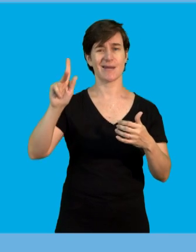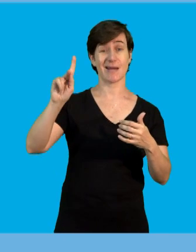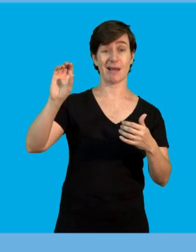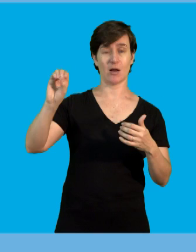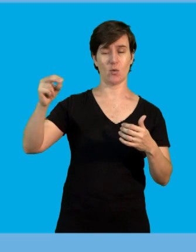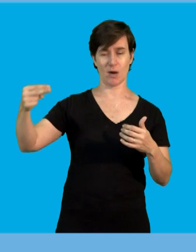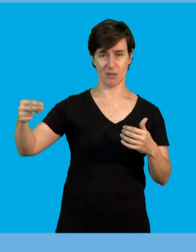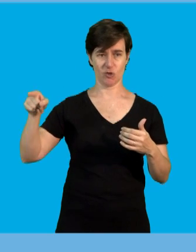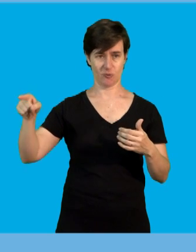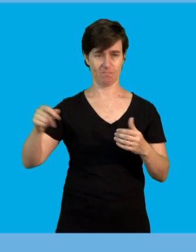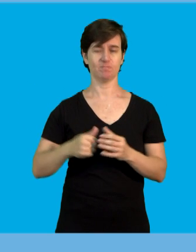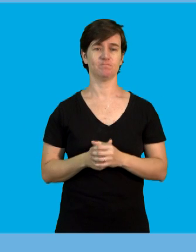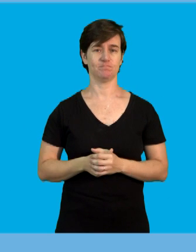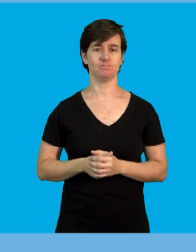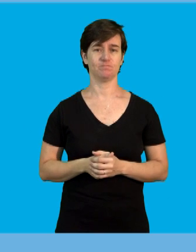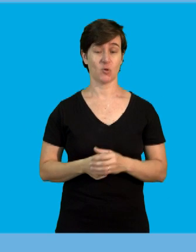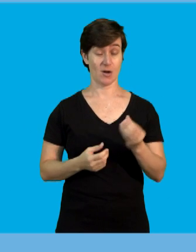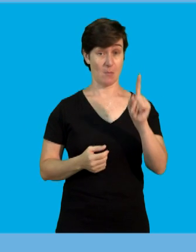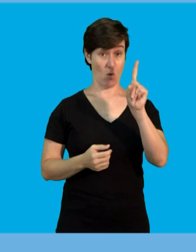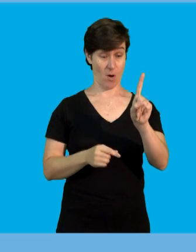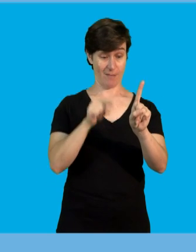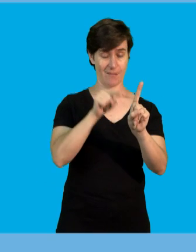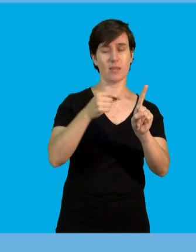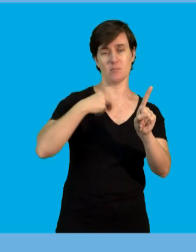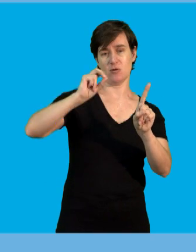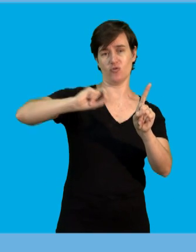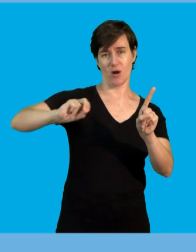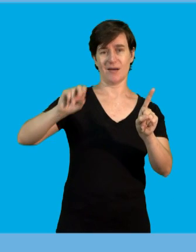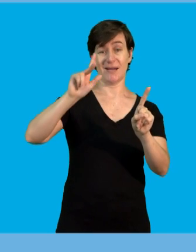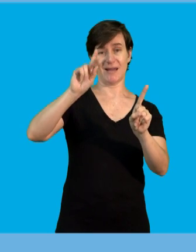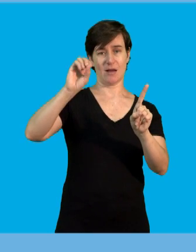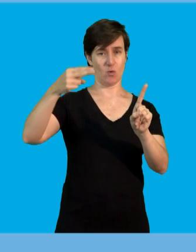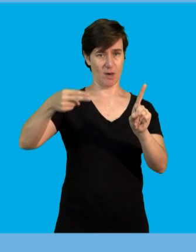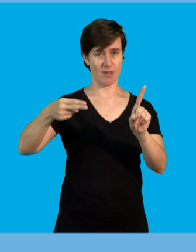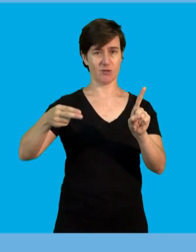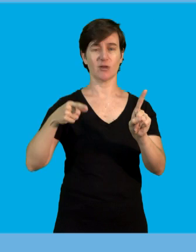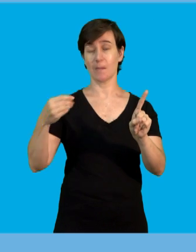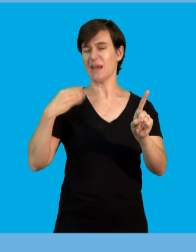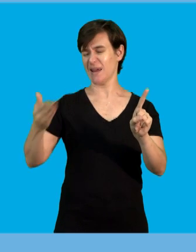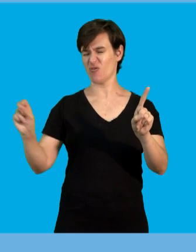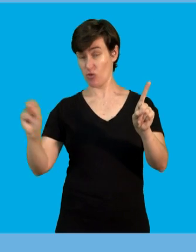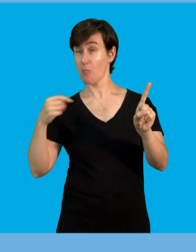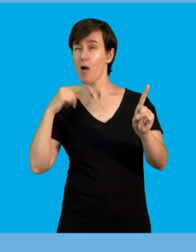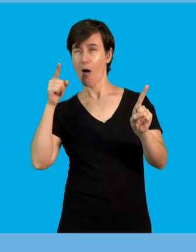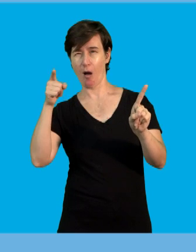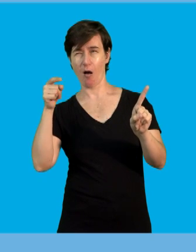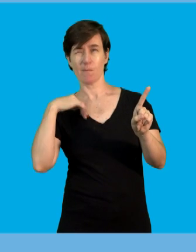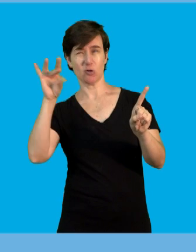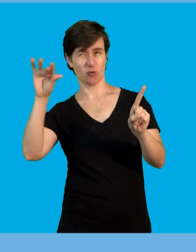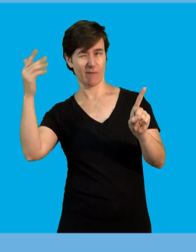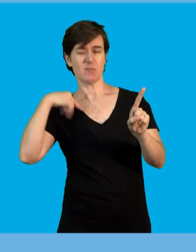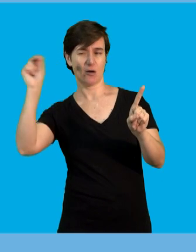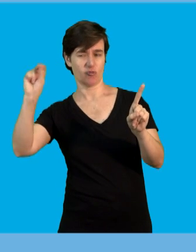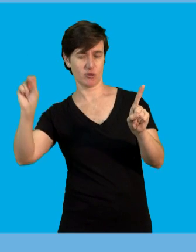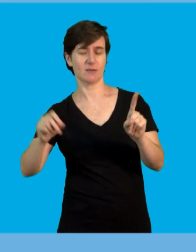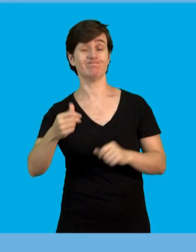is your KOH, potassium hydroxide, so which is there. So that is dealt with.